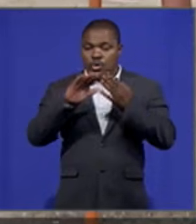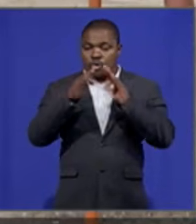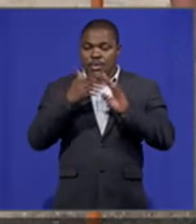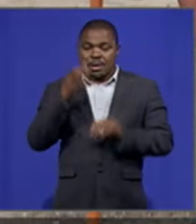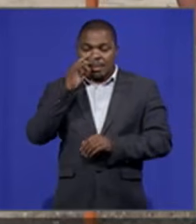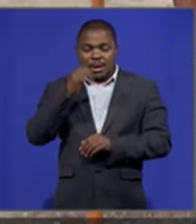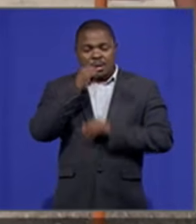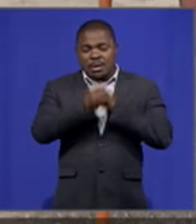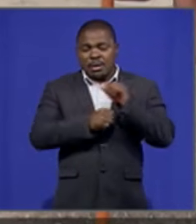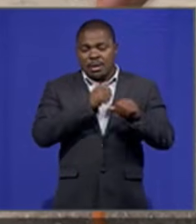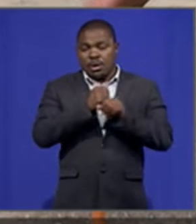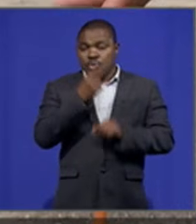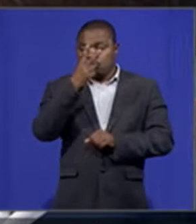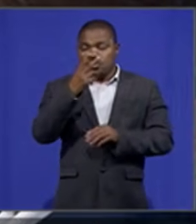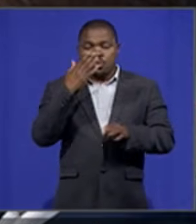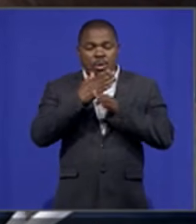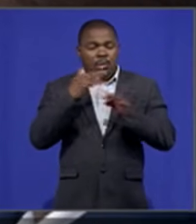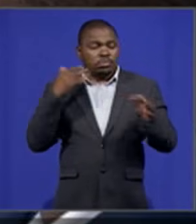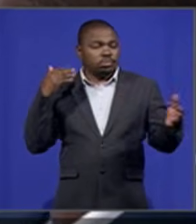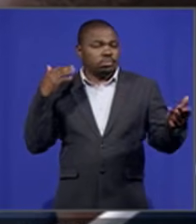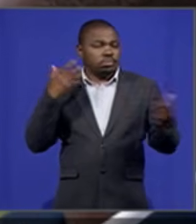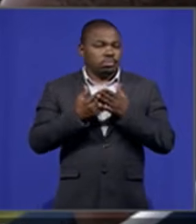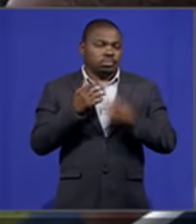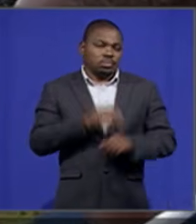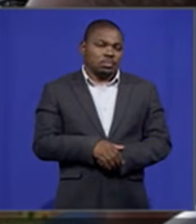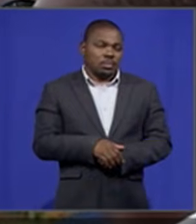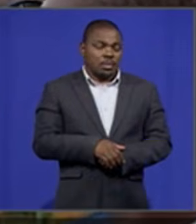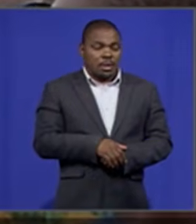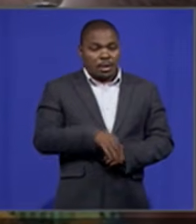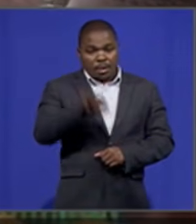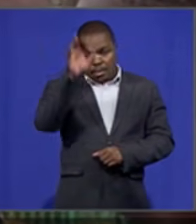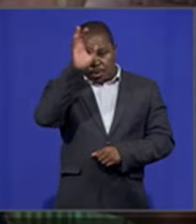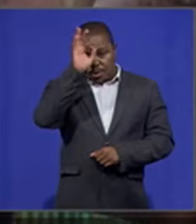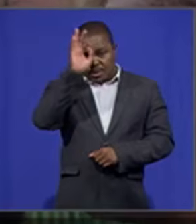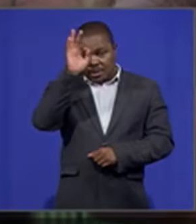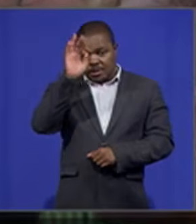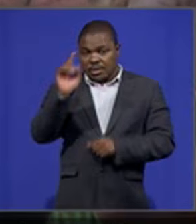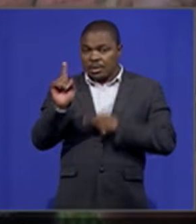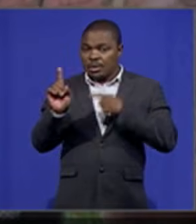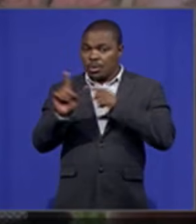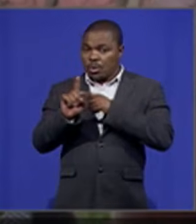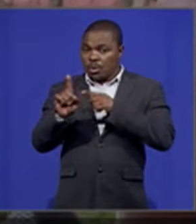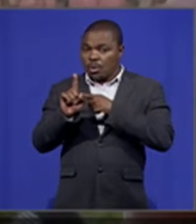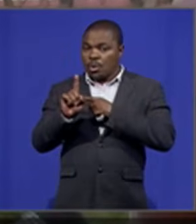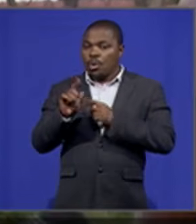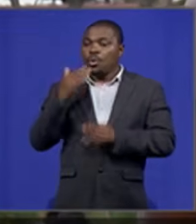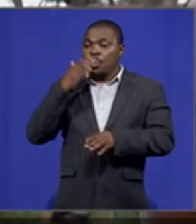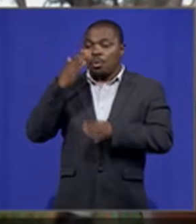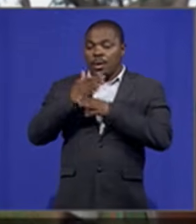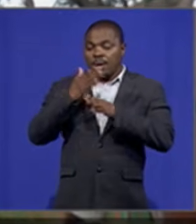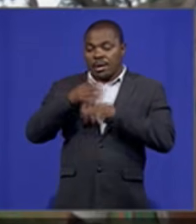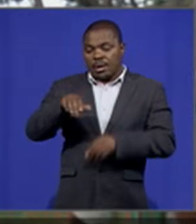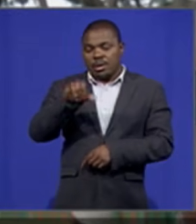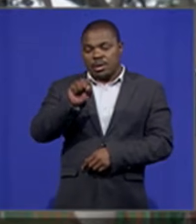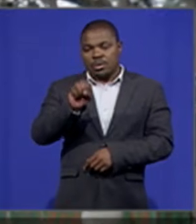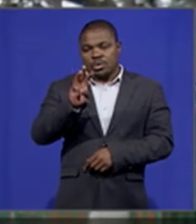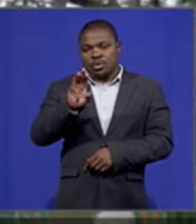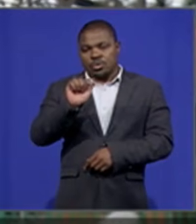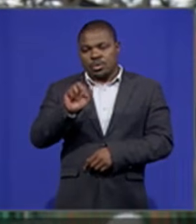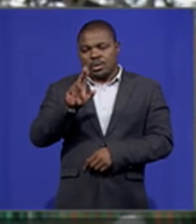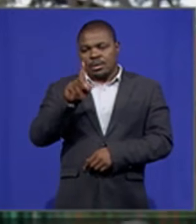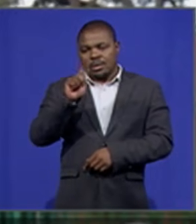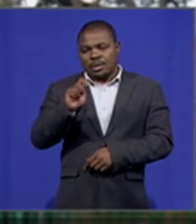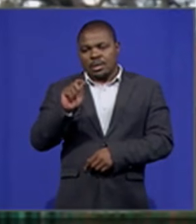dira dingwaga di le pedi. This police officers that's been stationed here in Swartregens pass